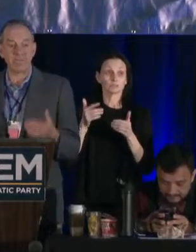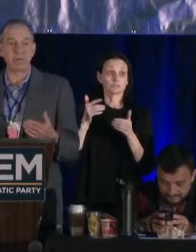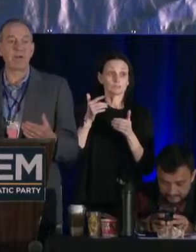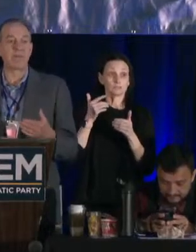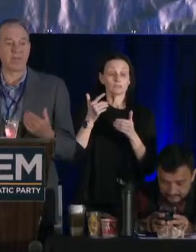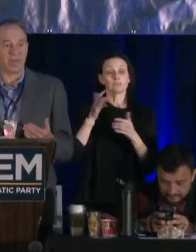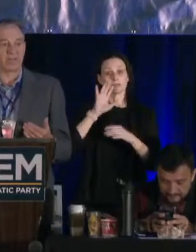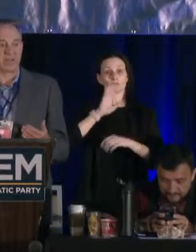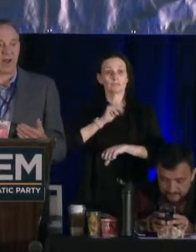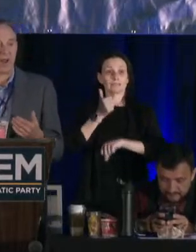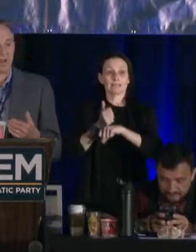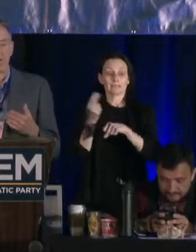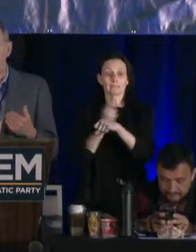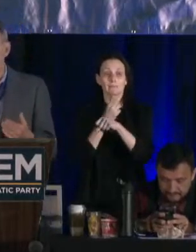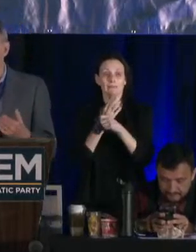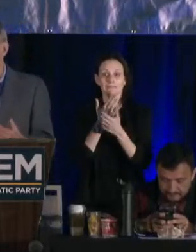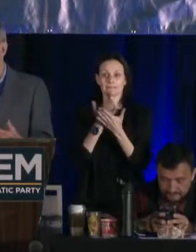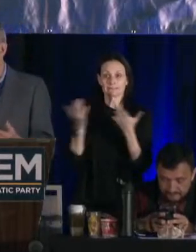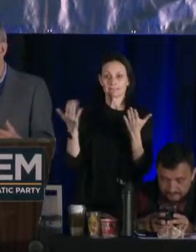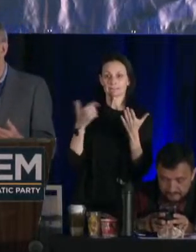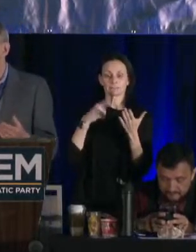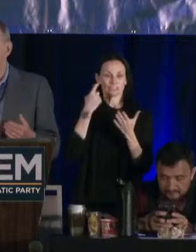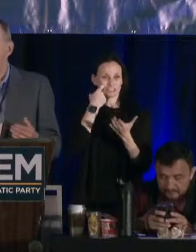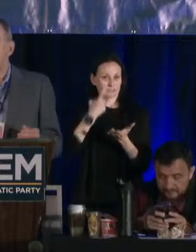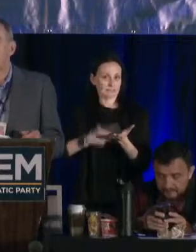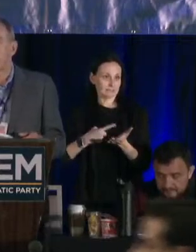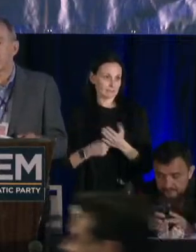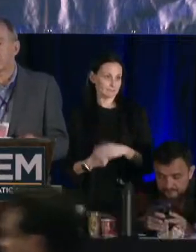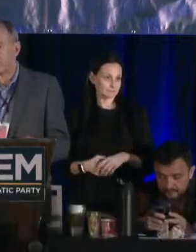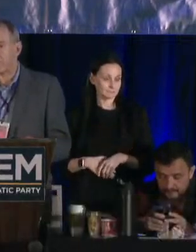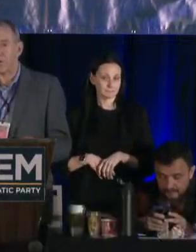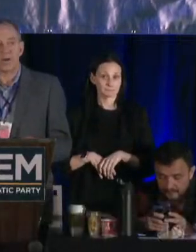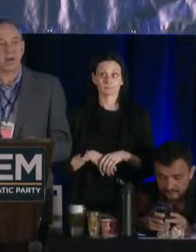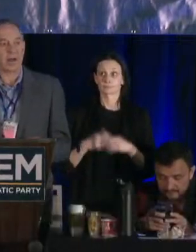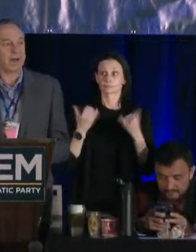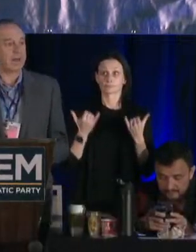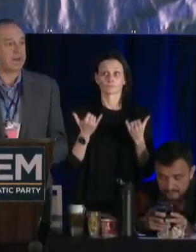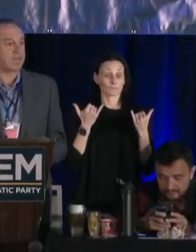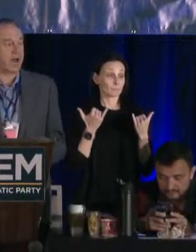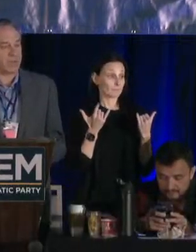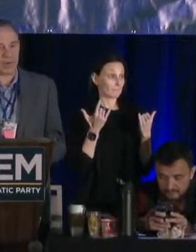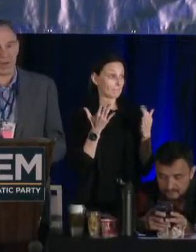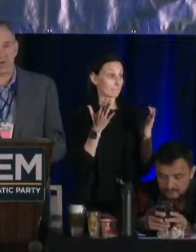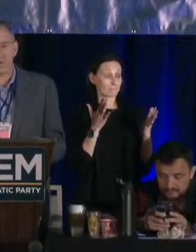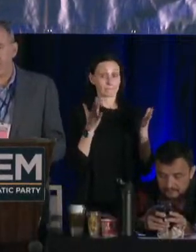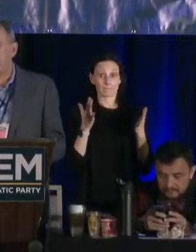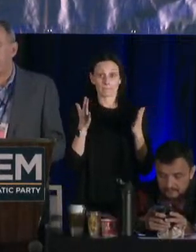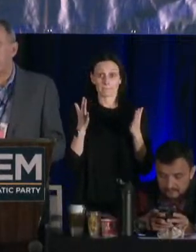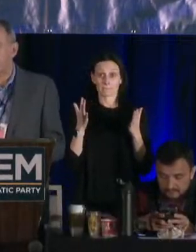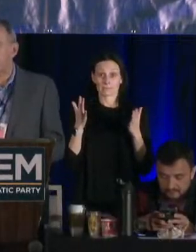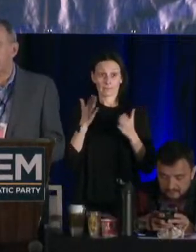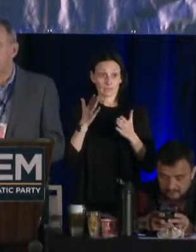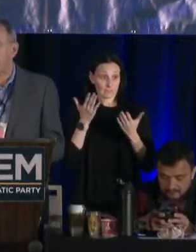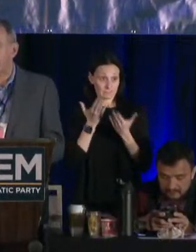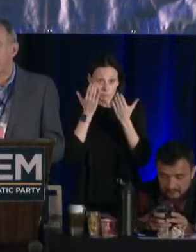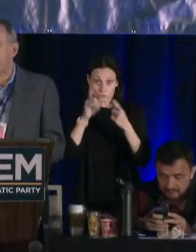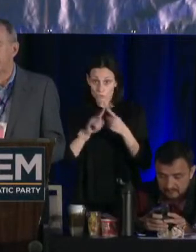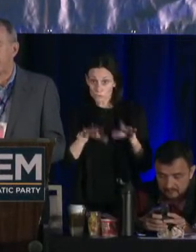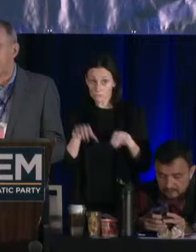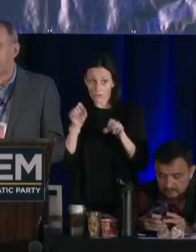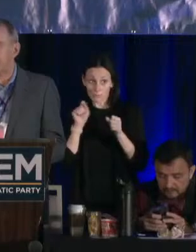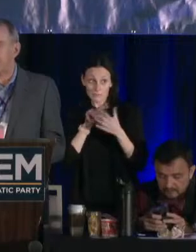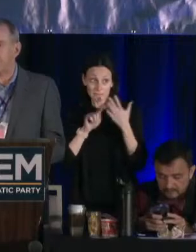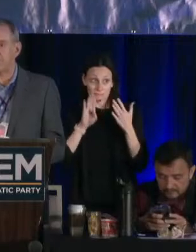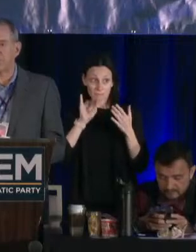minutes implement the things that I just discussed. So at this point, I would entertain a motion to adopt